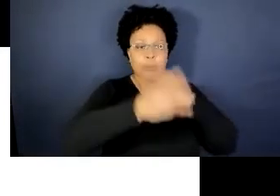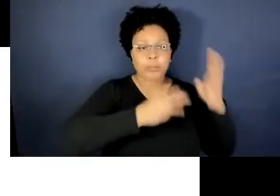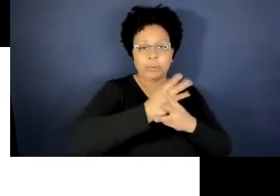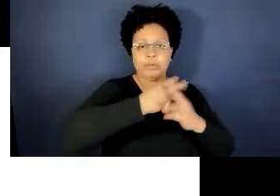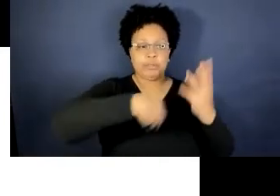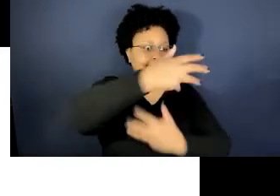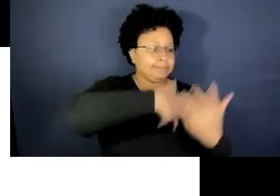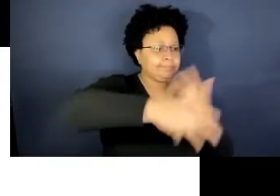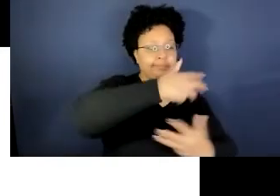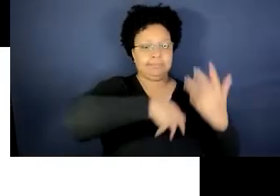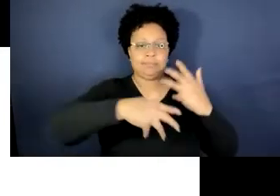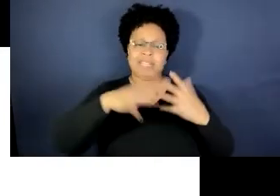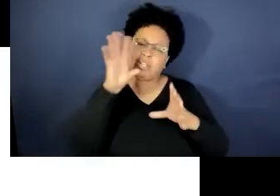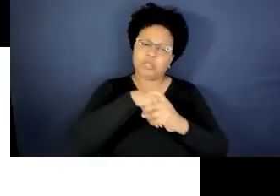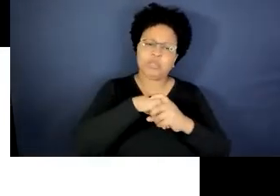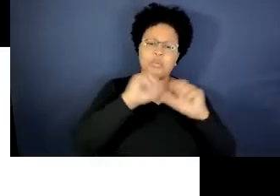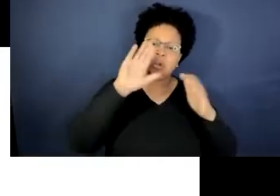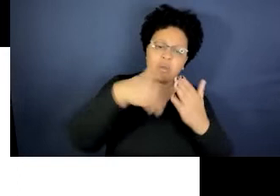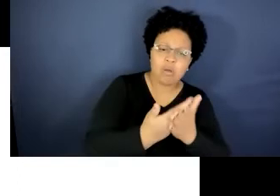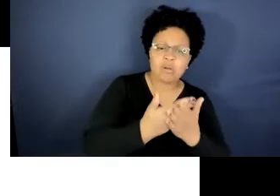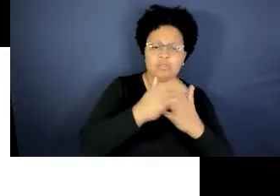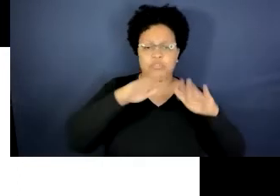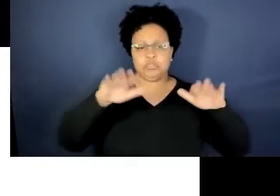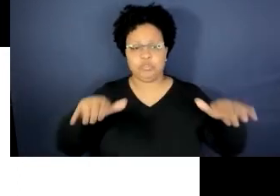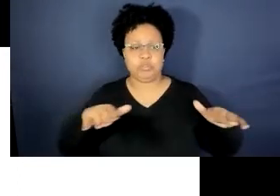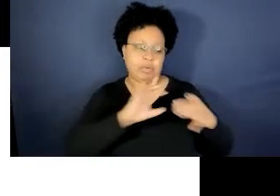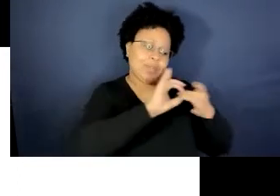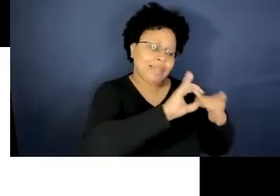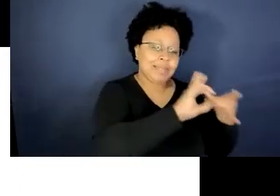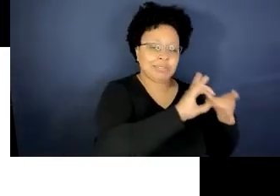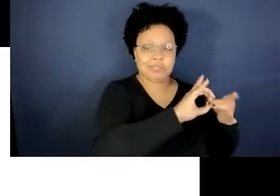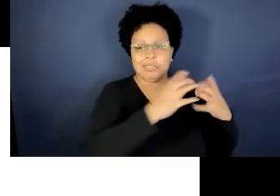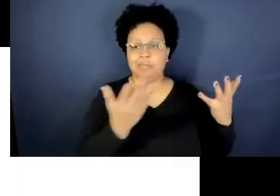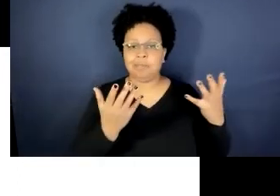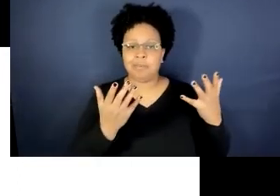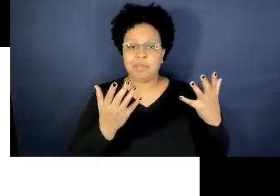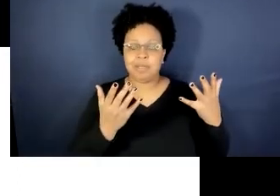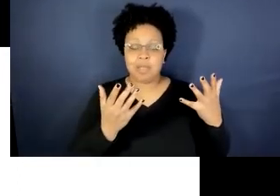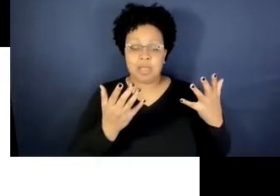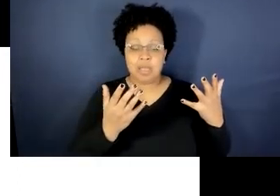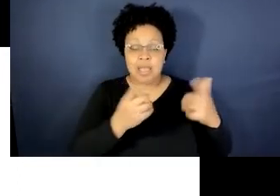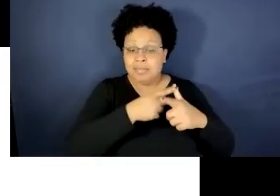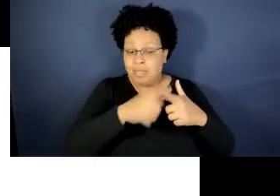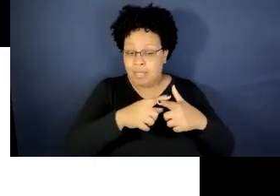children. Have a relationship, okay? And then